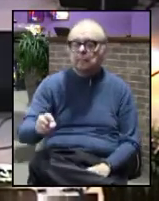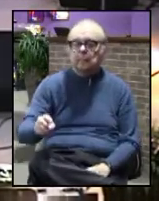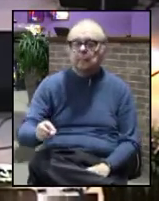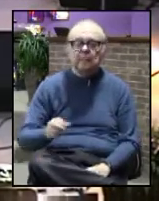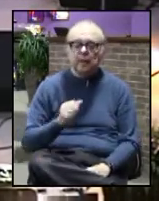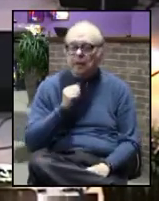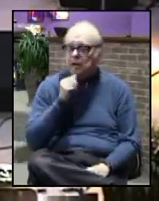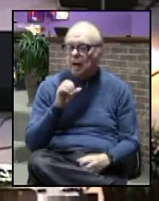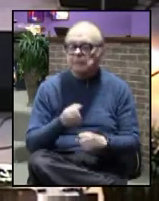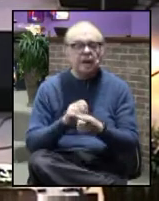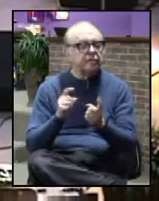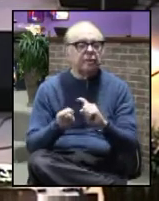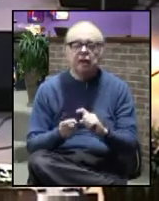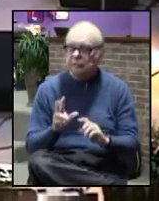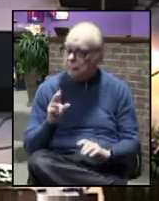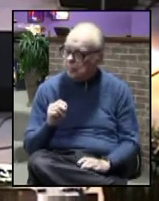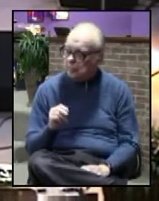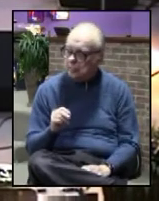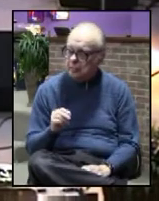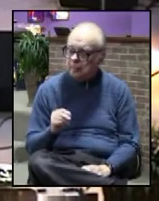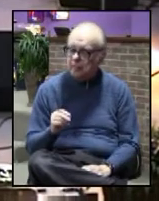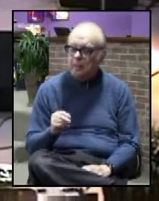going to make a change.